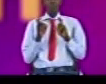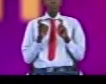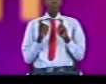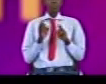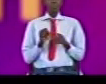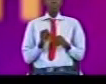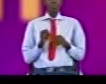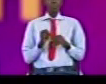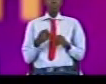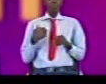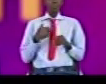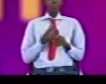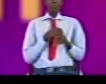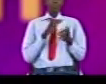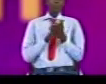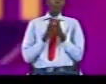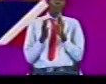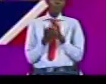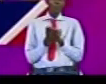We overcome sinful